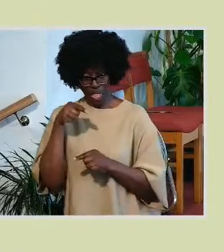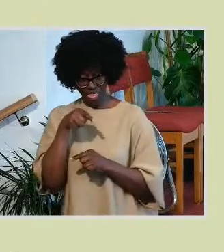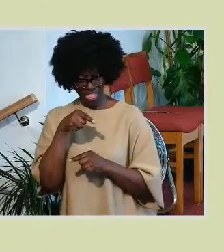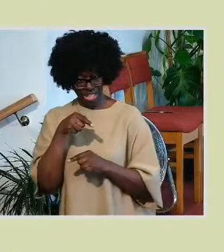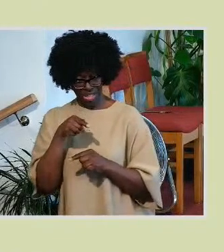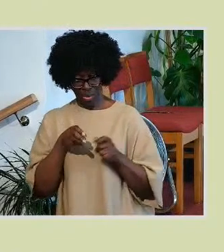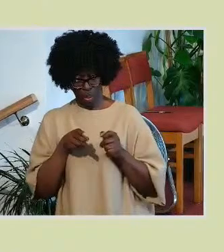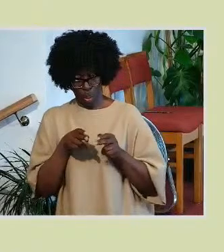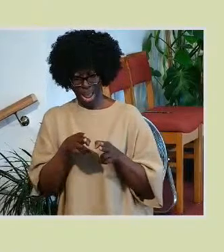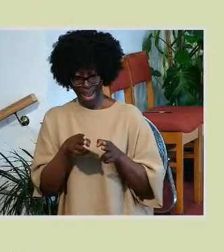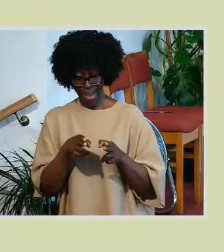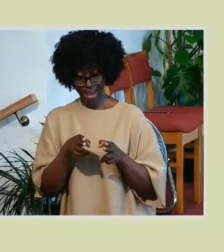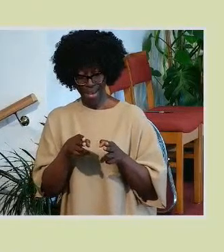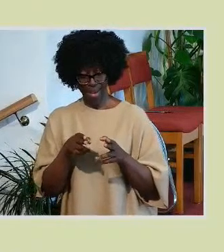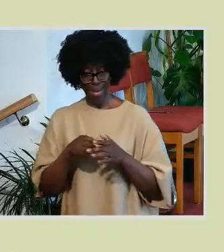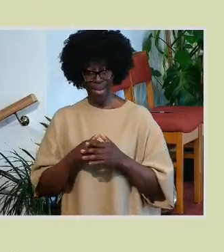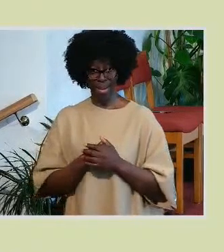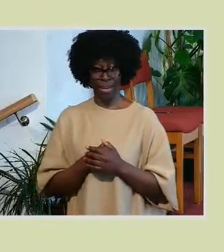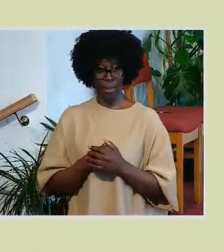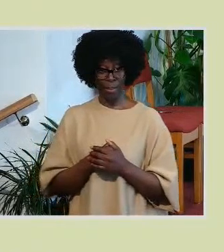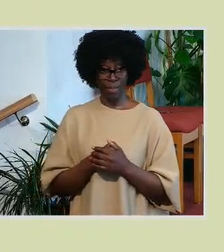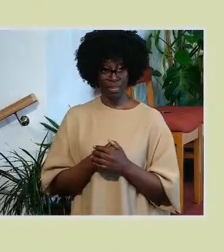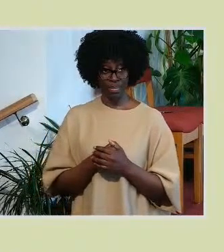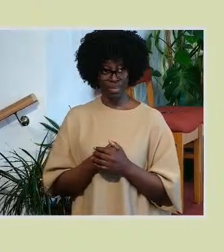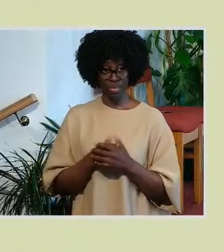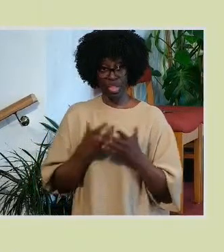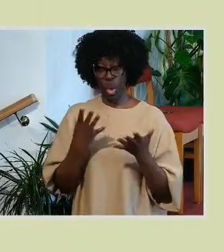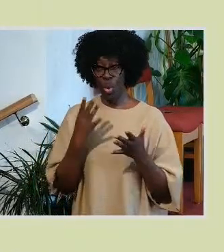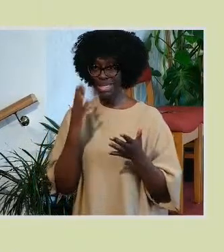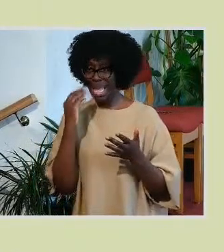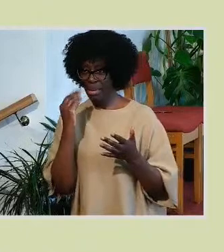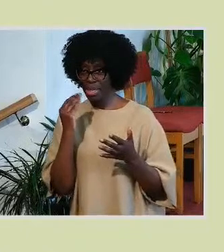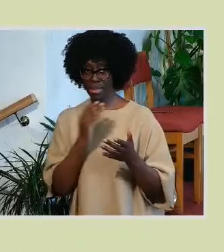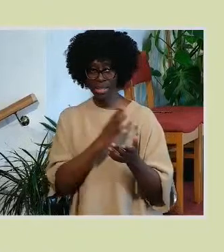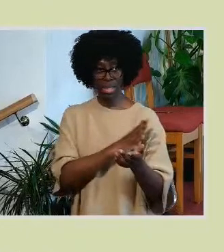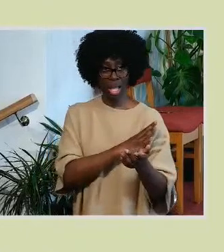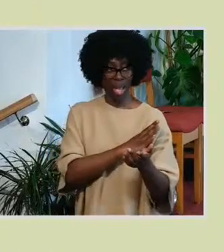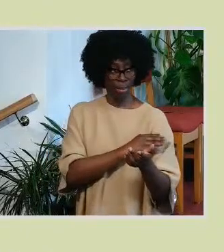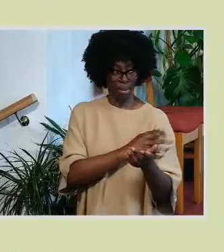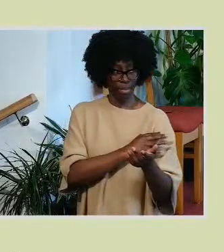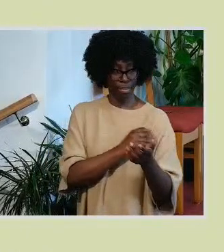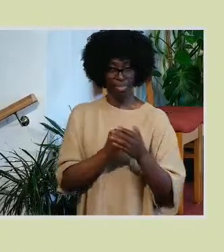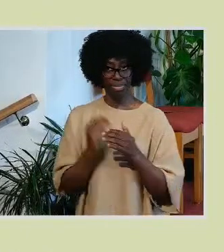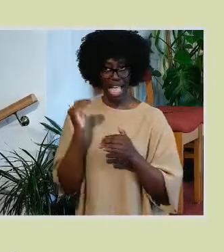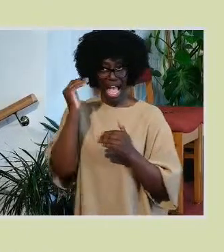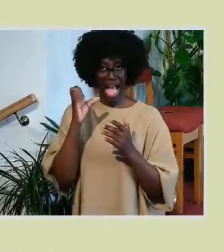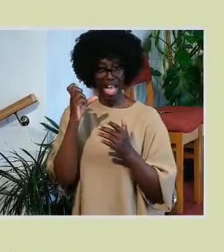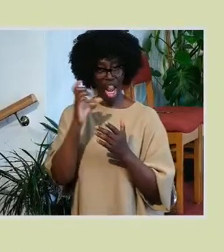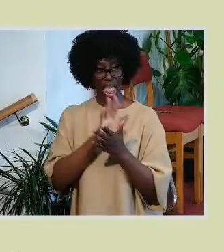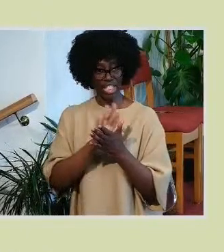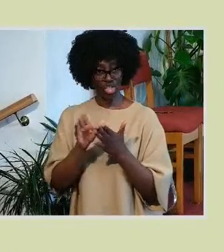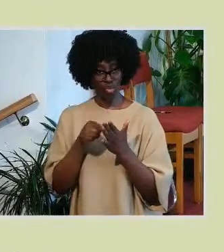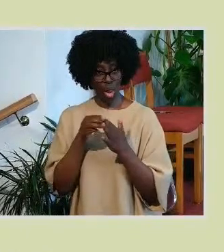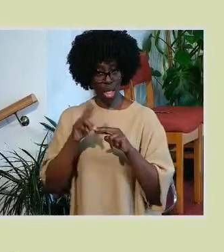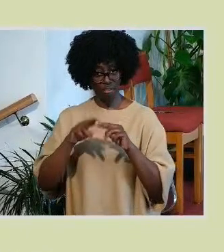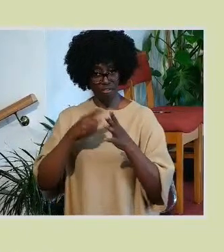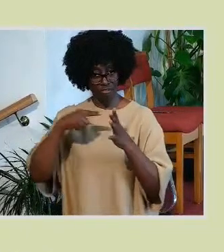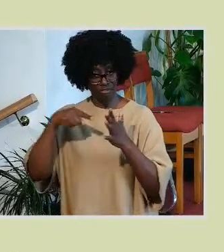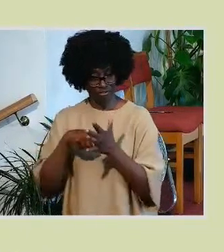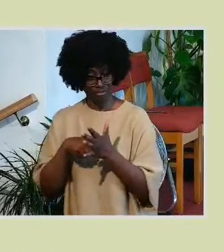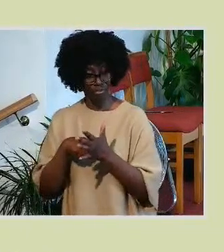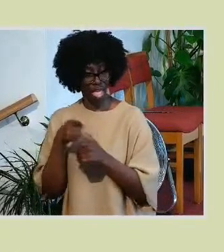then those same things that we do to prevent things like diabetes, high blood pressure, high cholesterol, are also going to help us